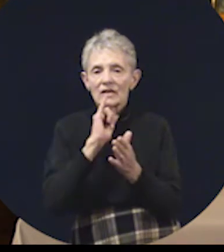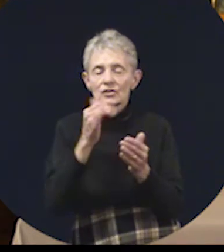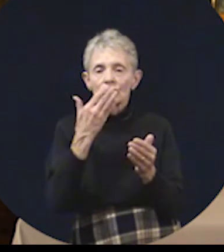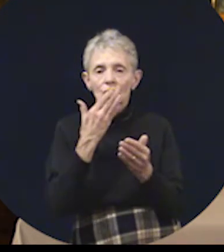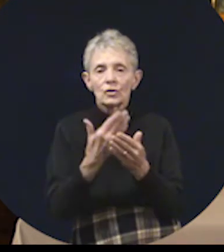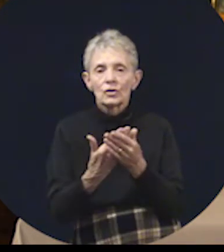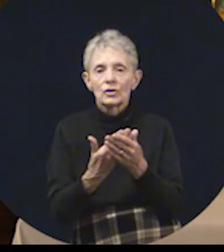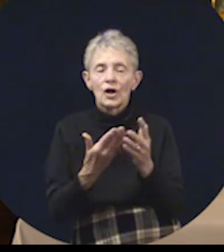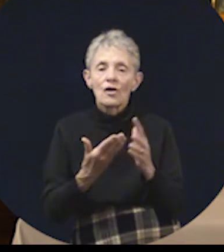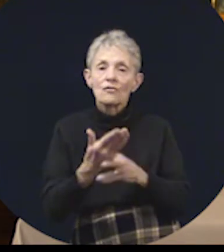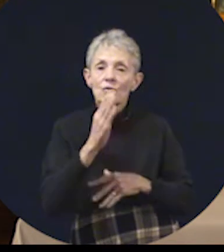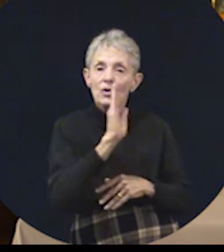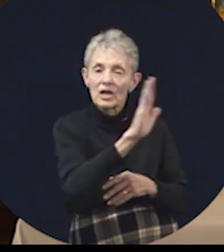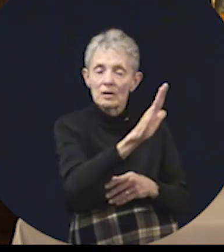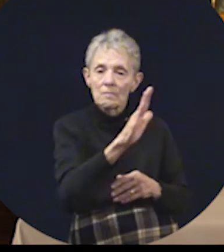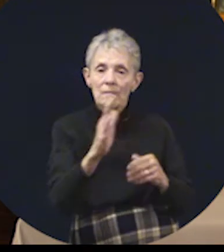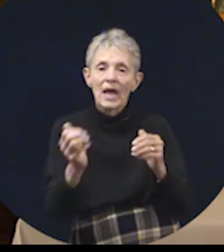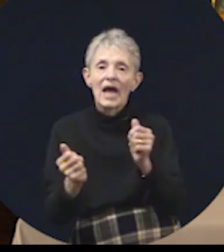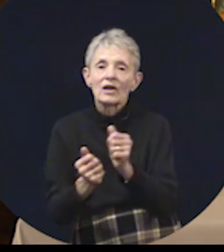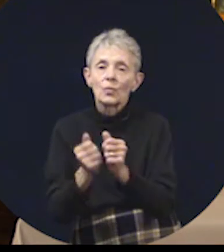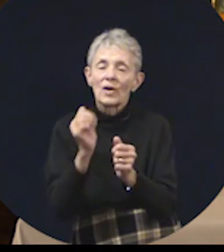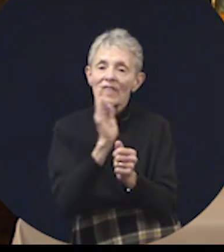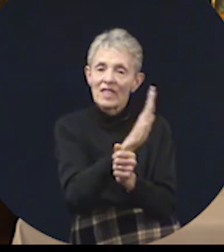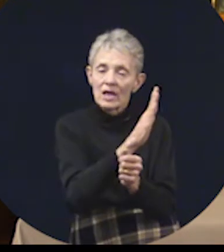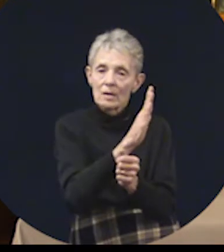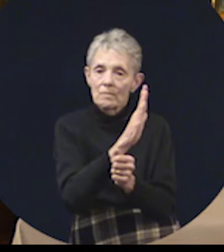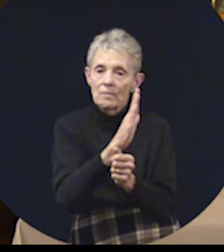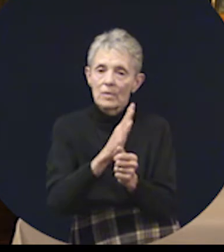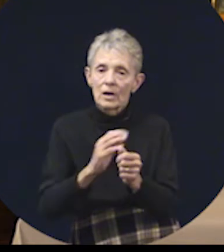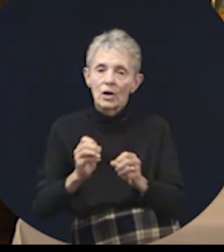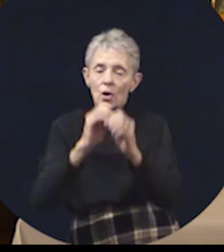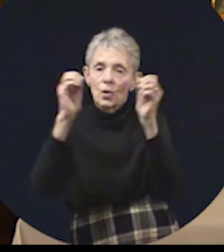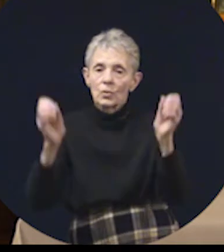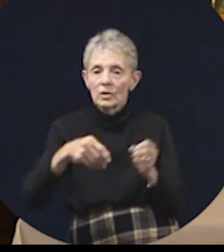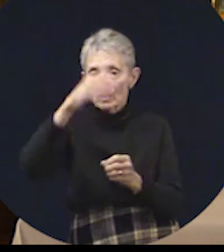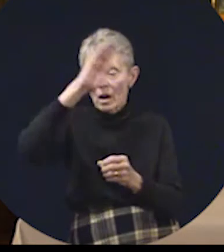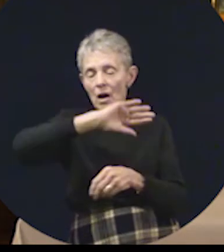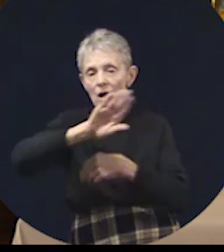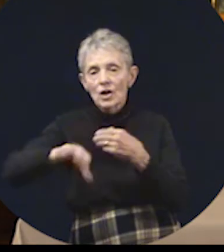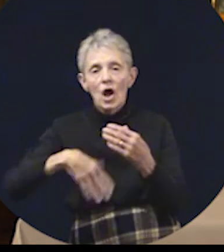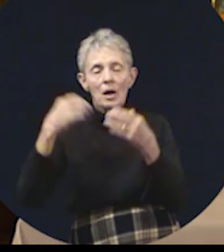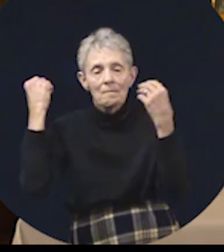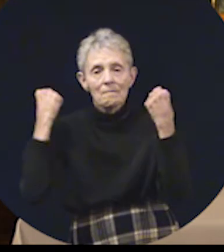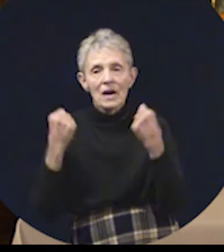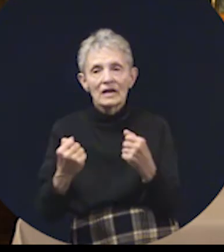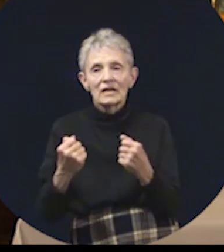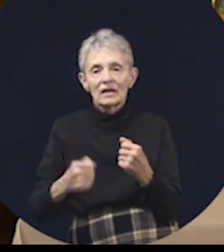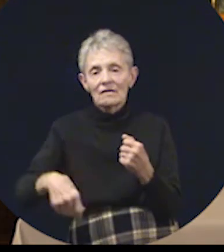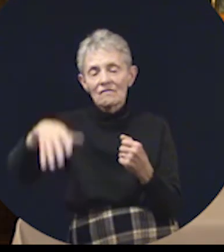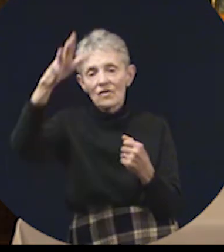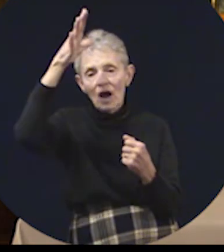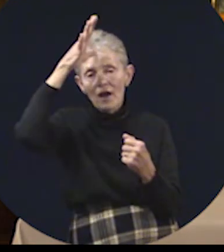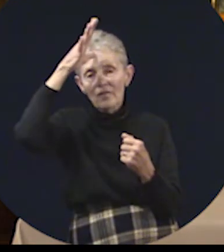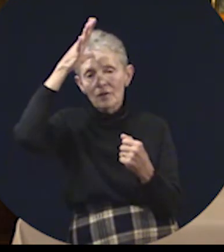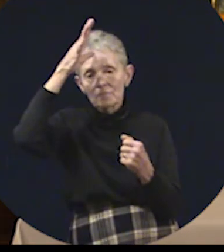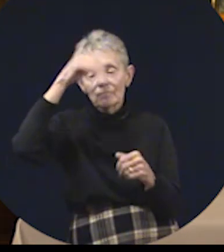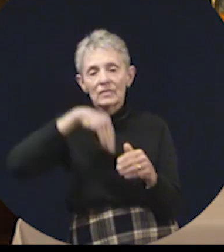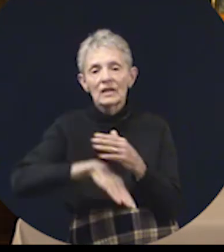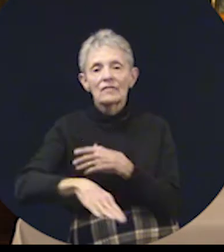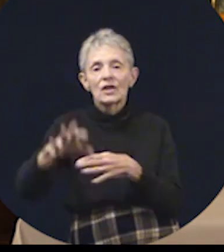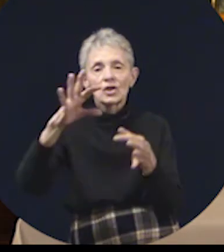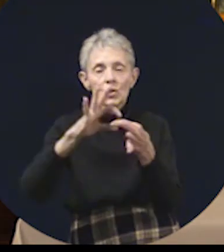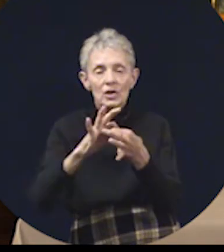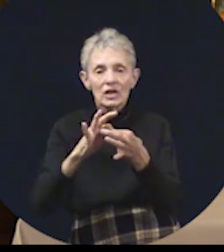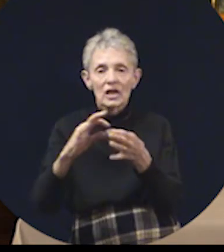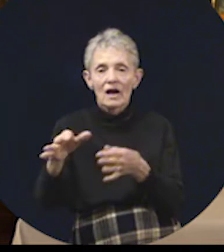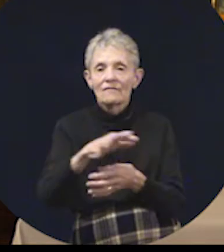Through him and with him and in him, O God, Almighty Father, in the unity of